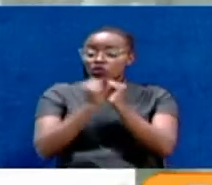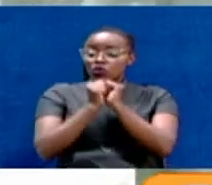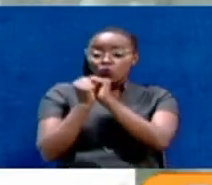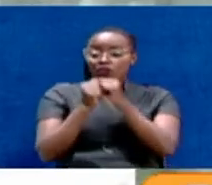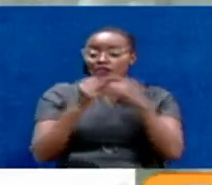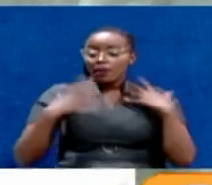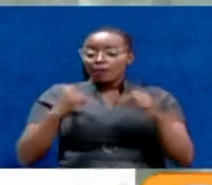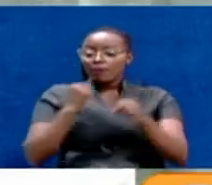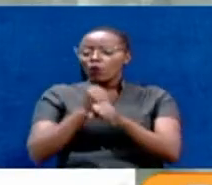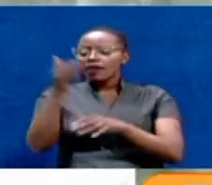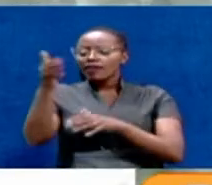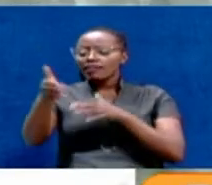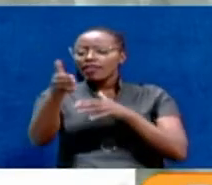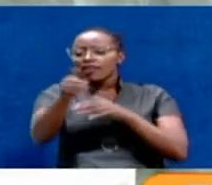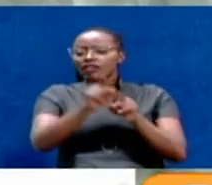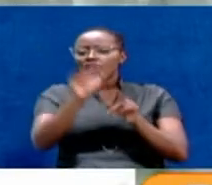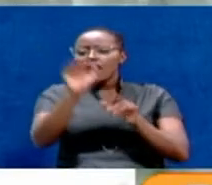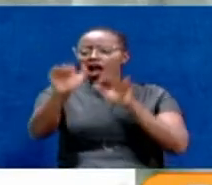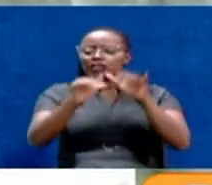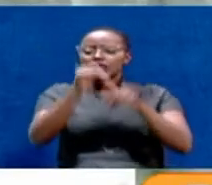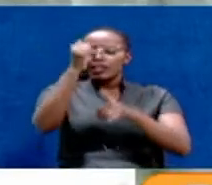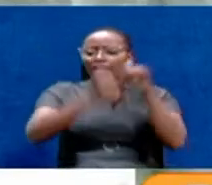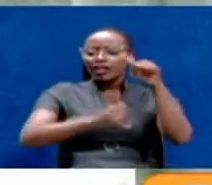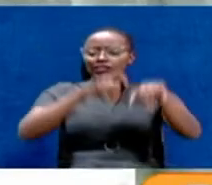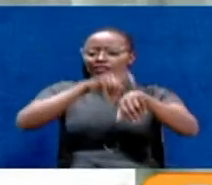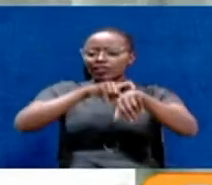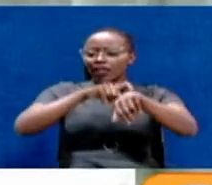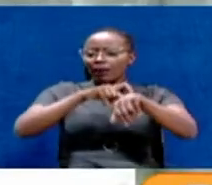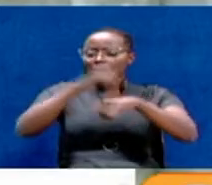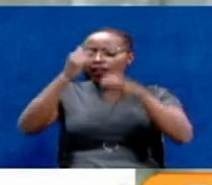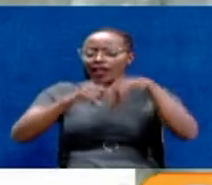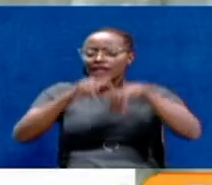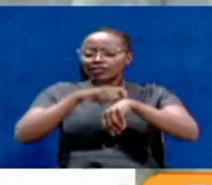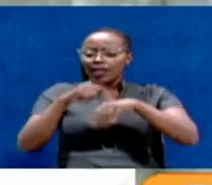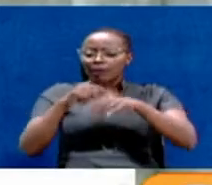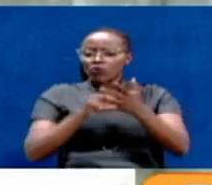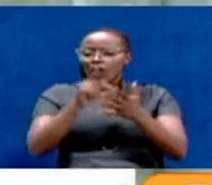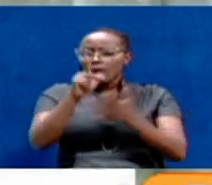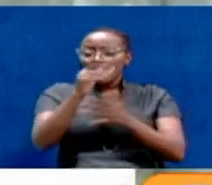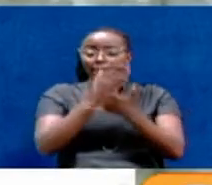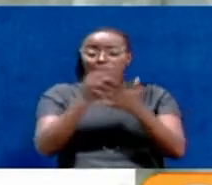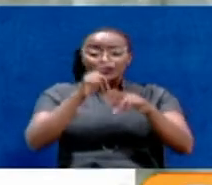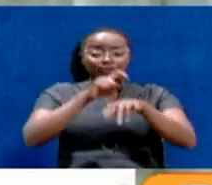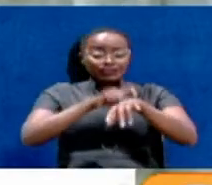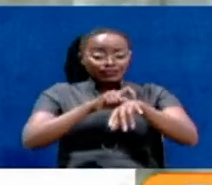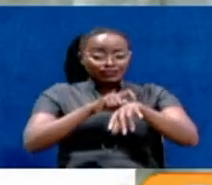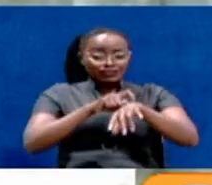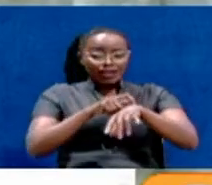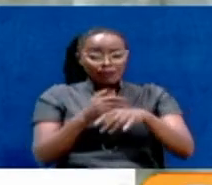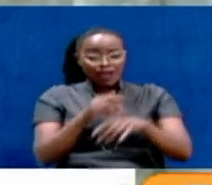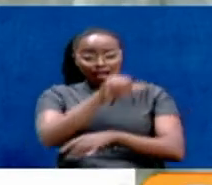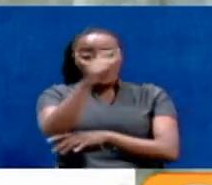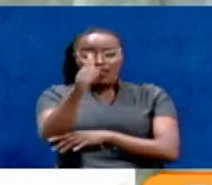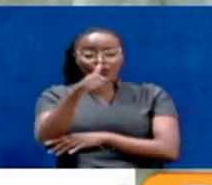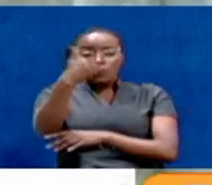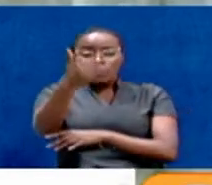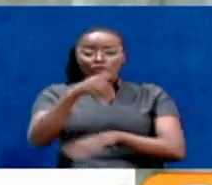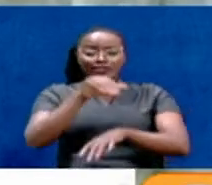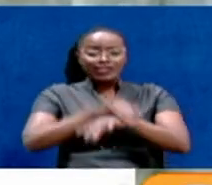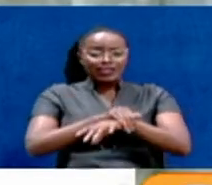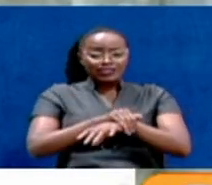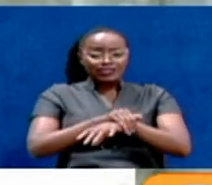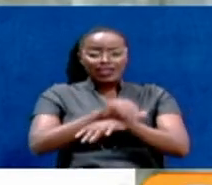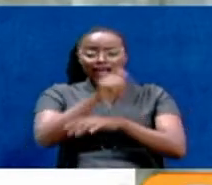crew and asking them if when was the last payment. But sometimes we normally